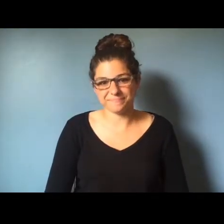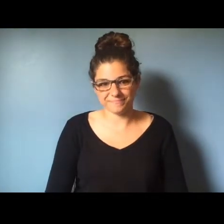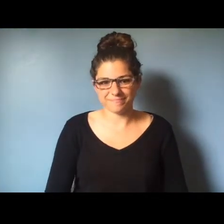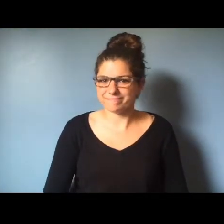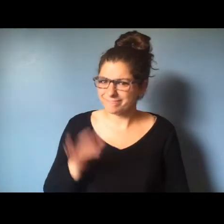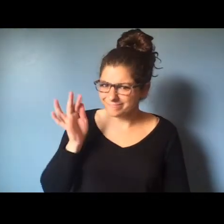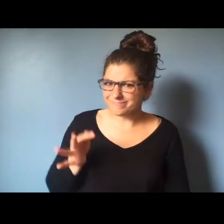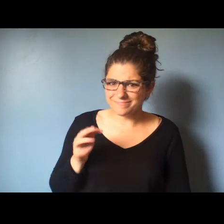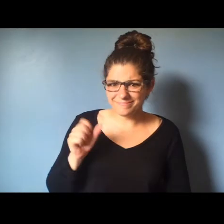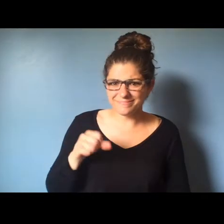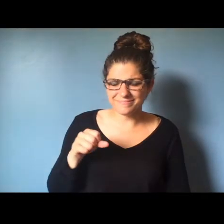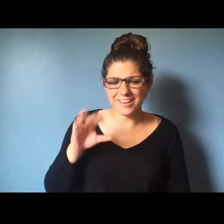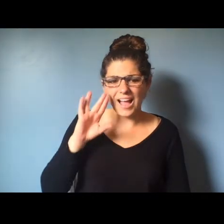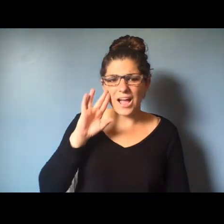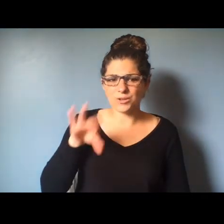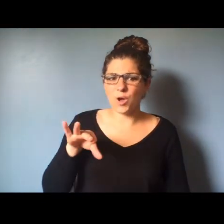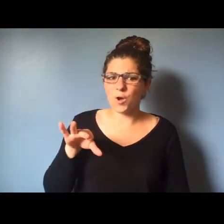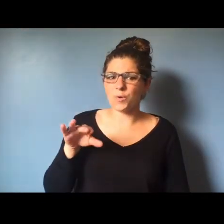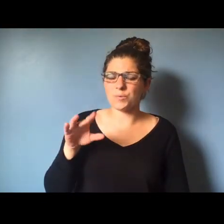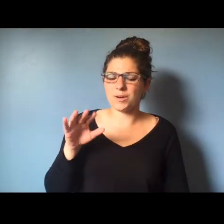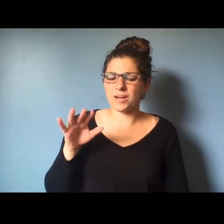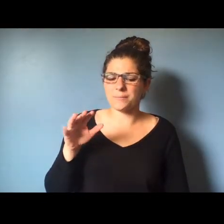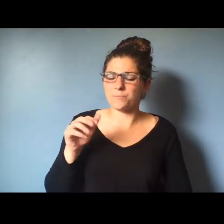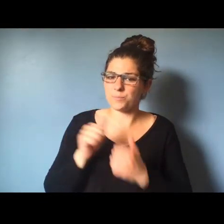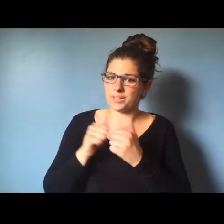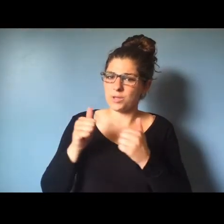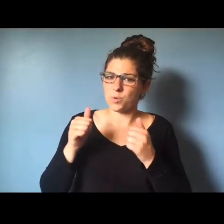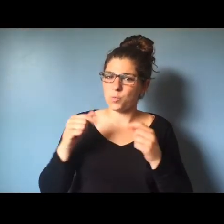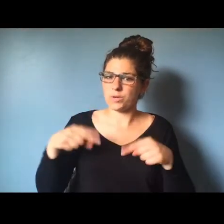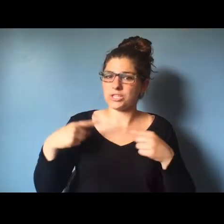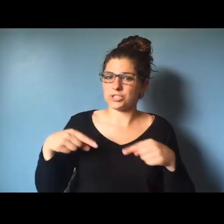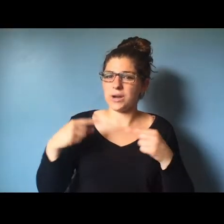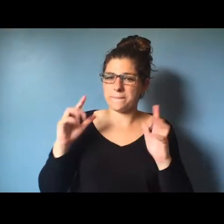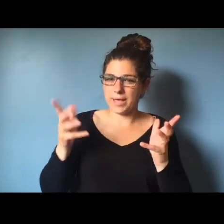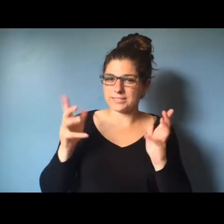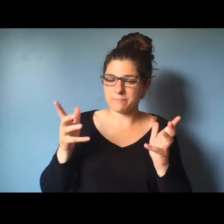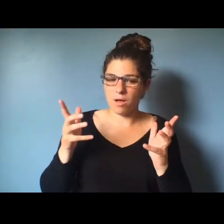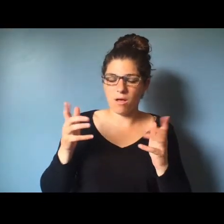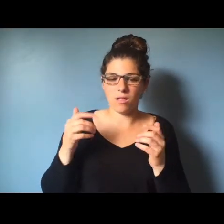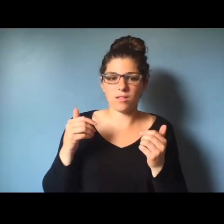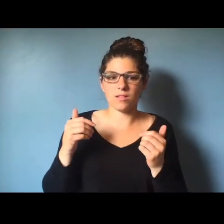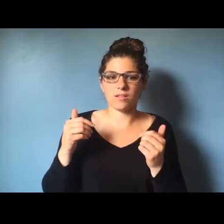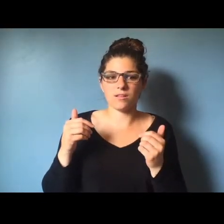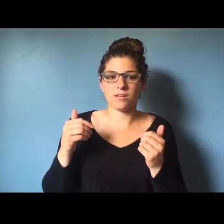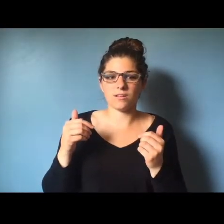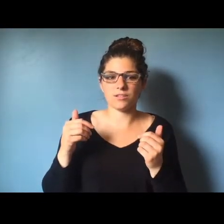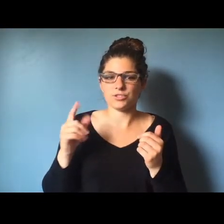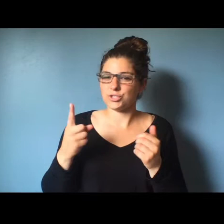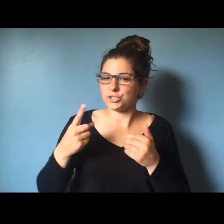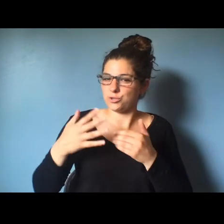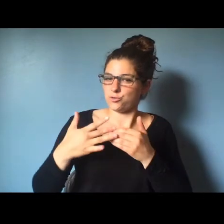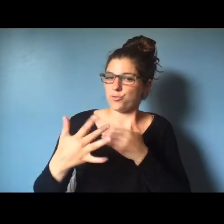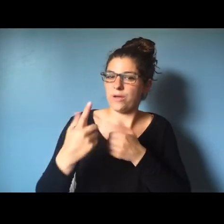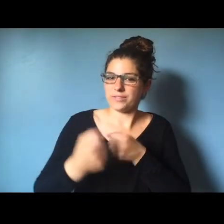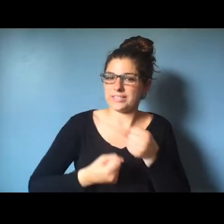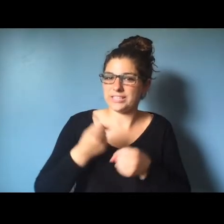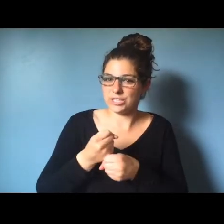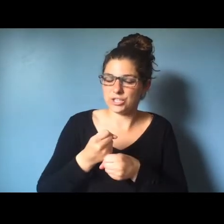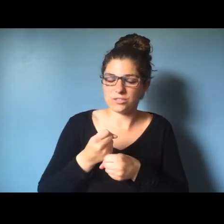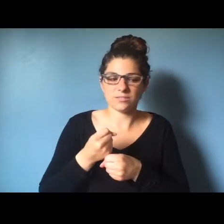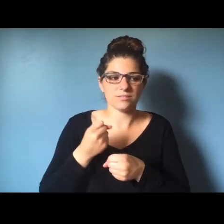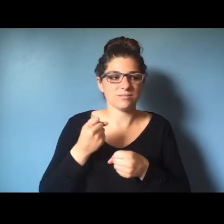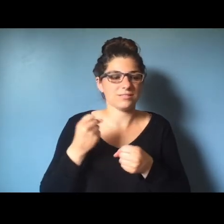Definitely. Like I know with playing wheelchair basketball, like just throughout the years, it's